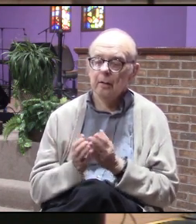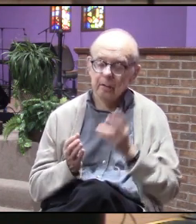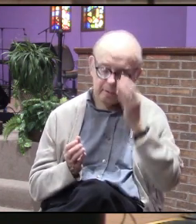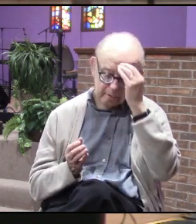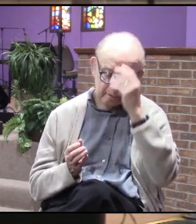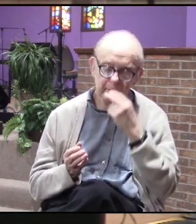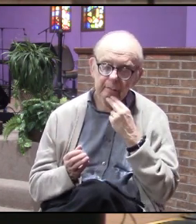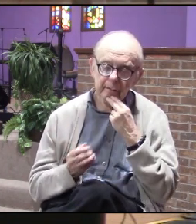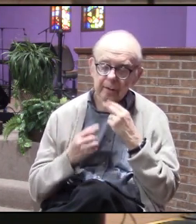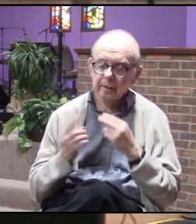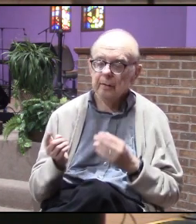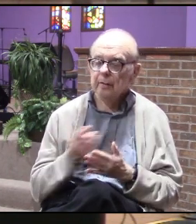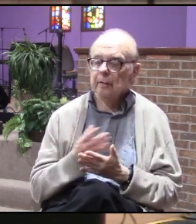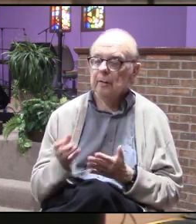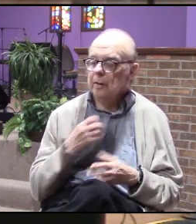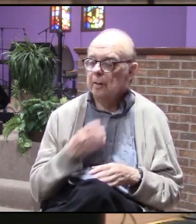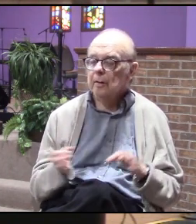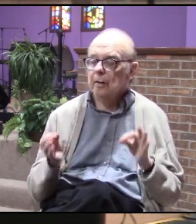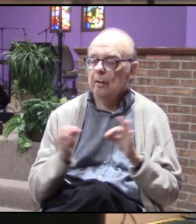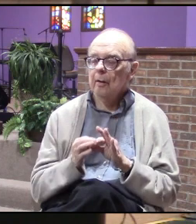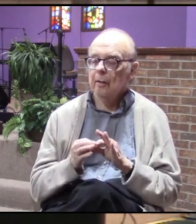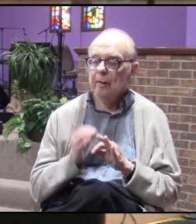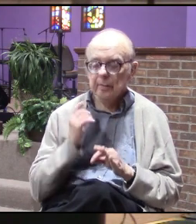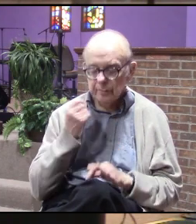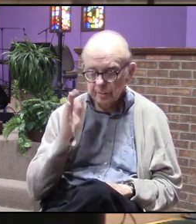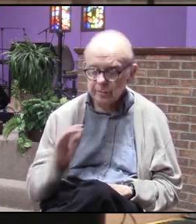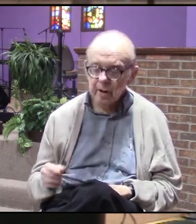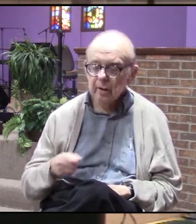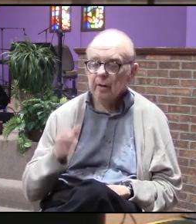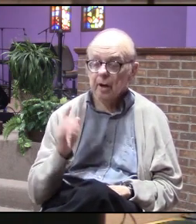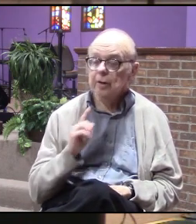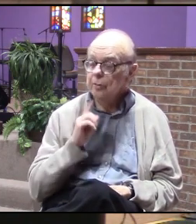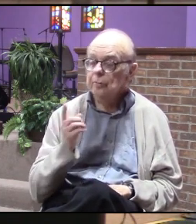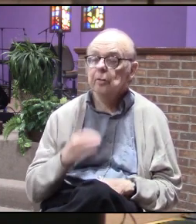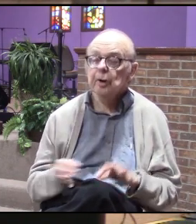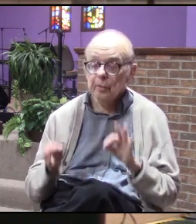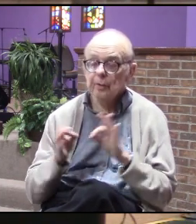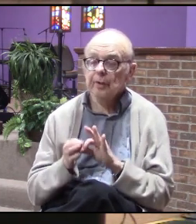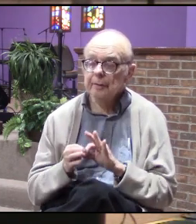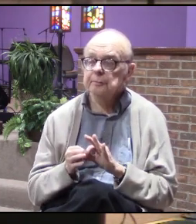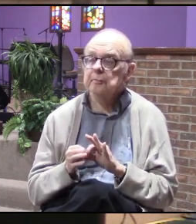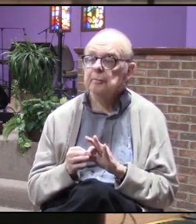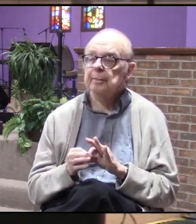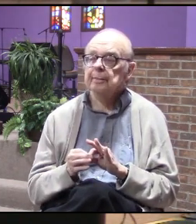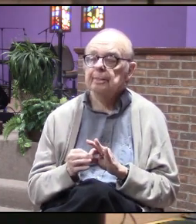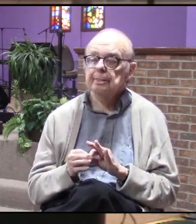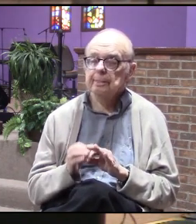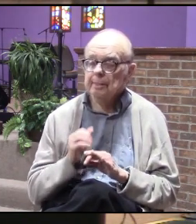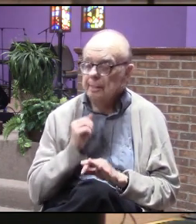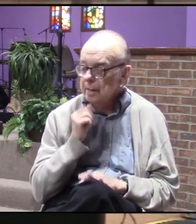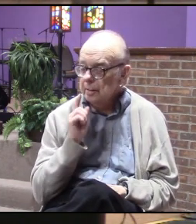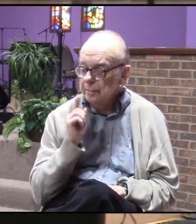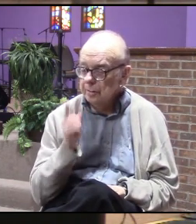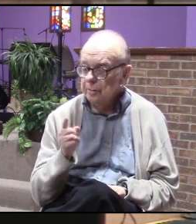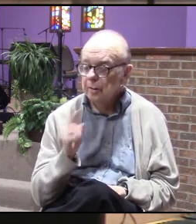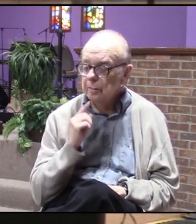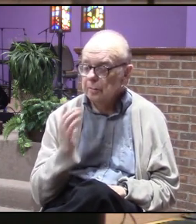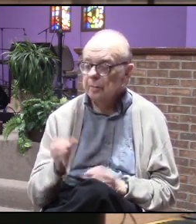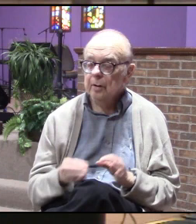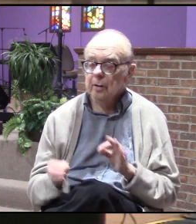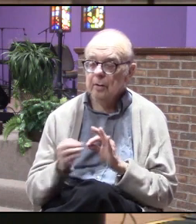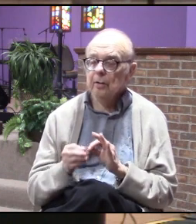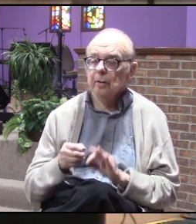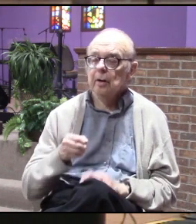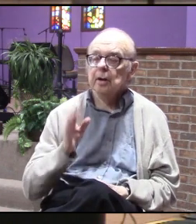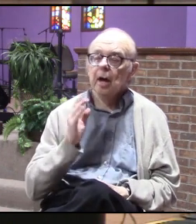Corinthians saying those that are not worthy. If you're a child of God, you're worthy. And it's not you are worthy, it's